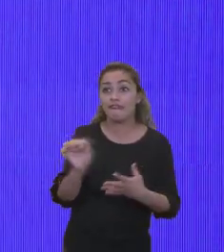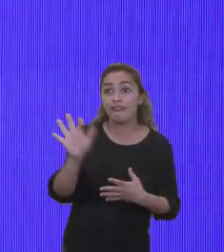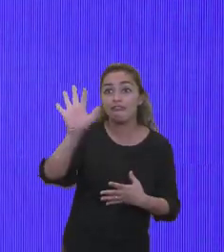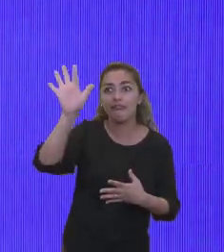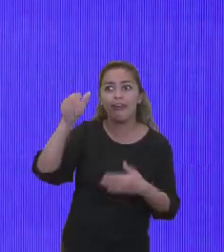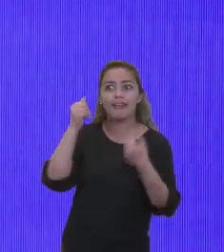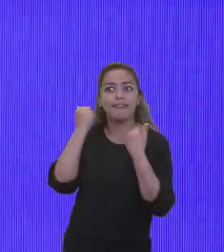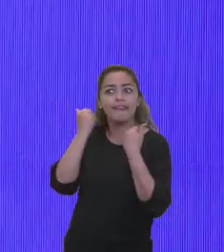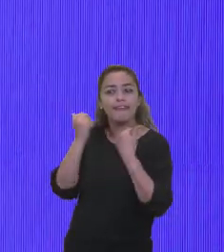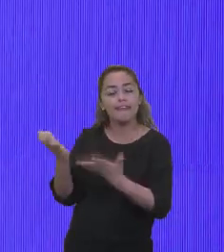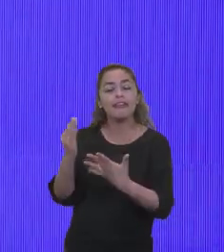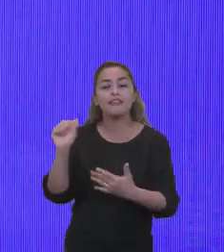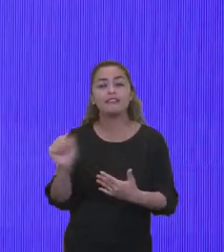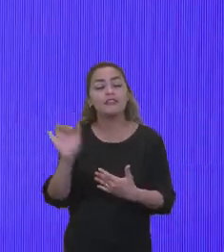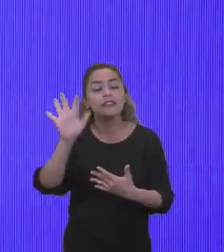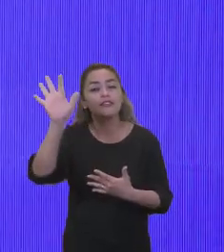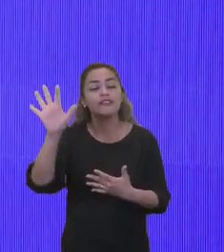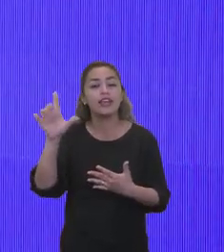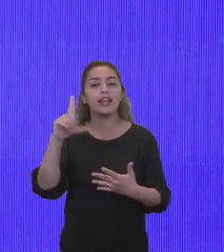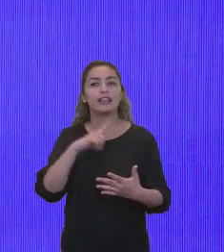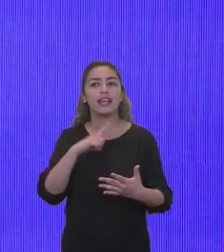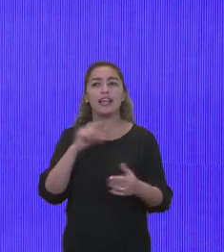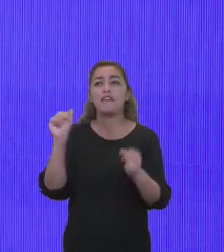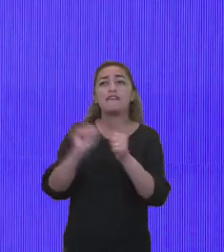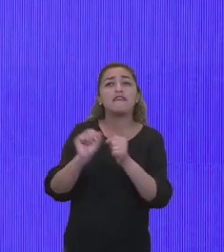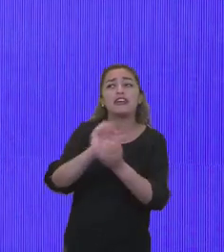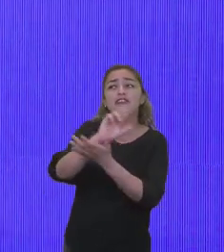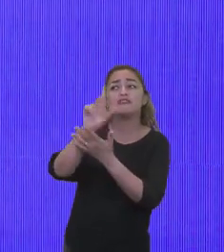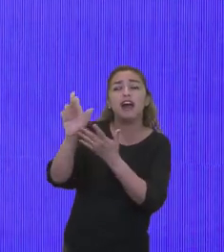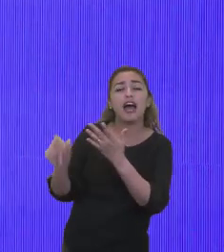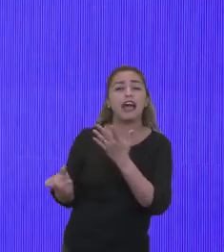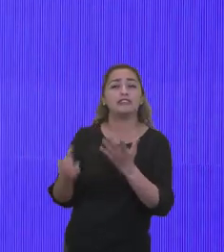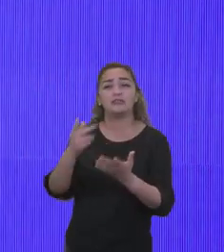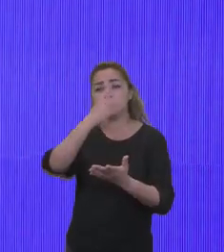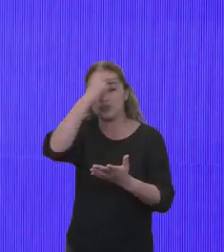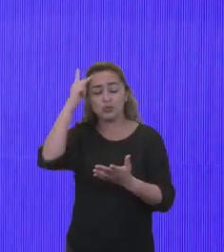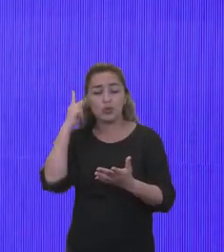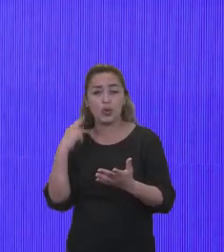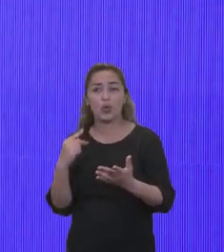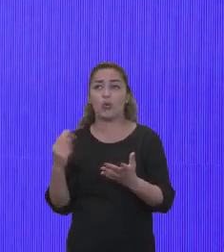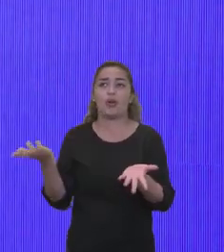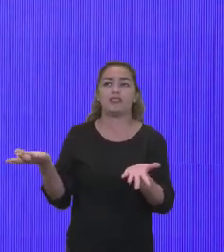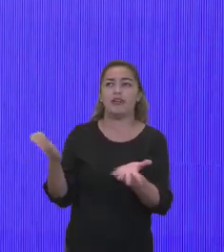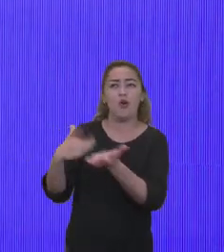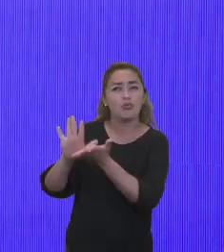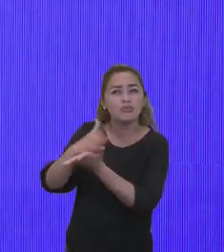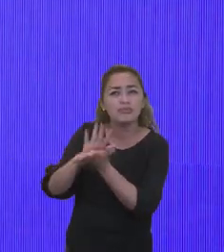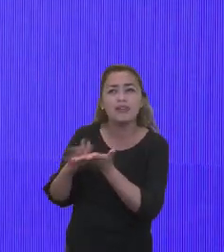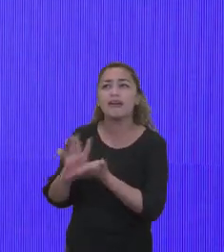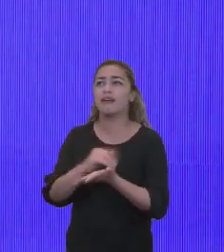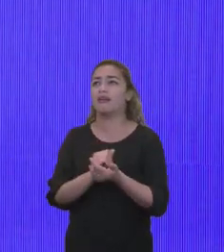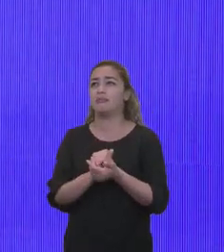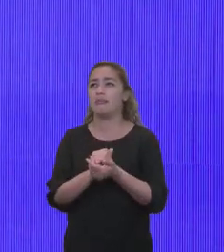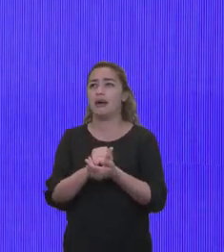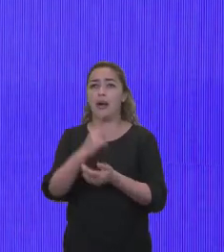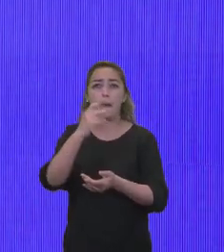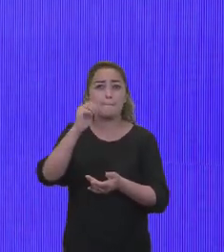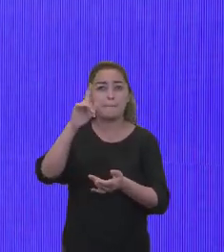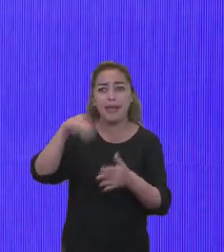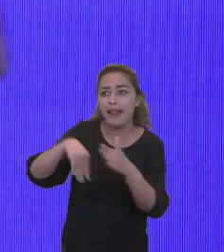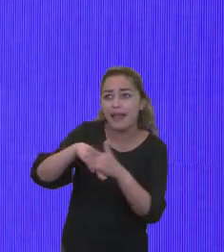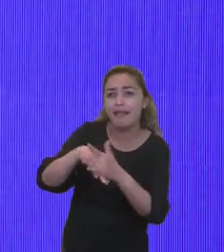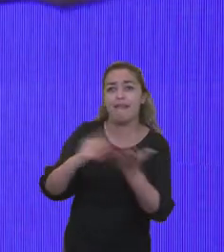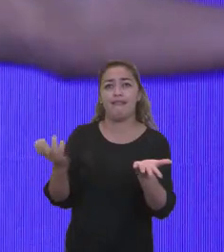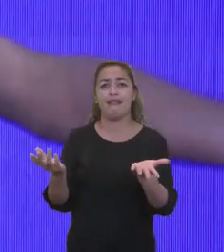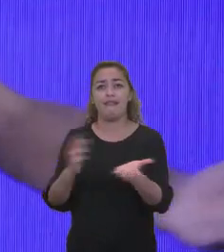Griselli, the slums of Brazil are the major startups of Brazil. They met Pelé, Neymar, Caipirinha,